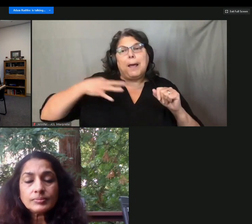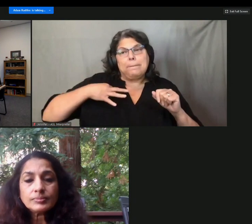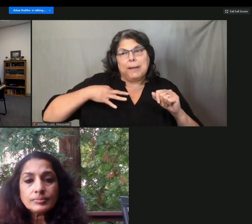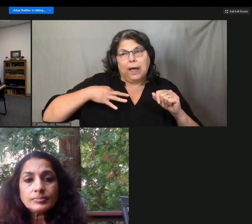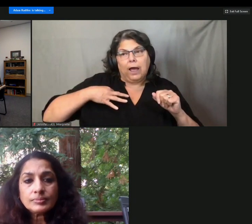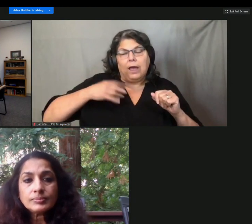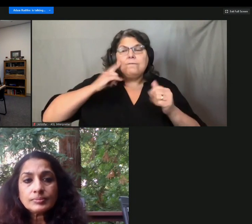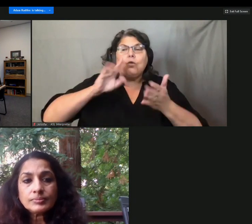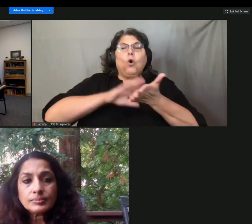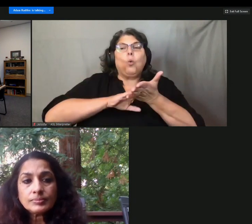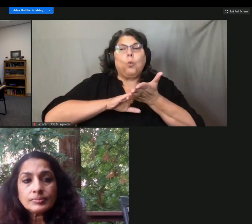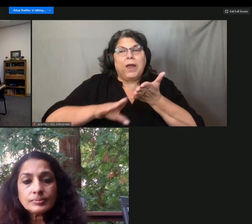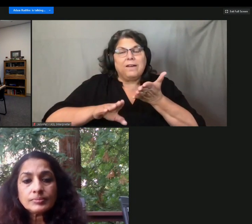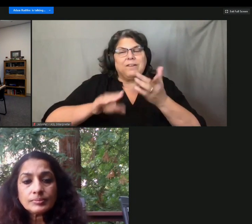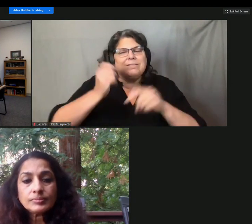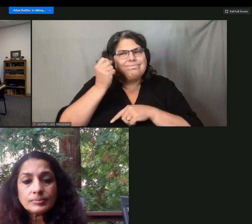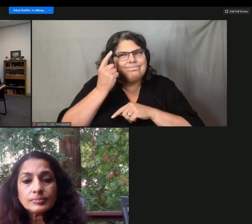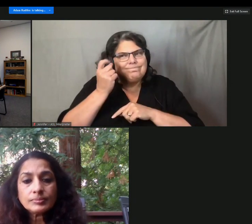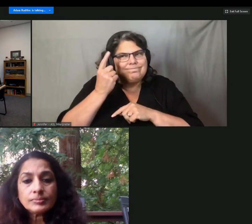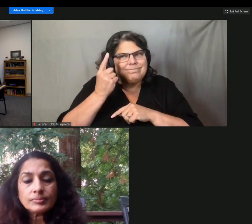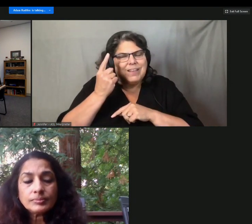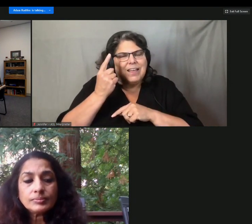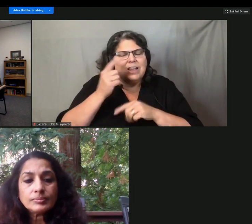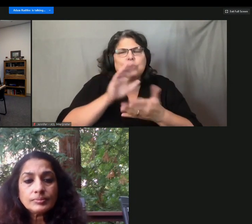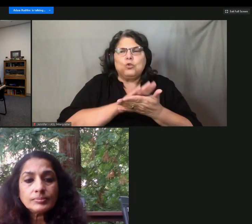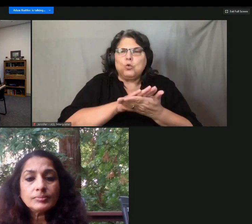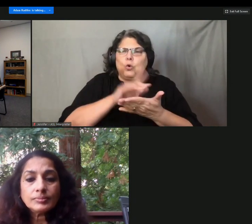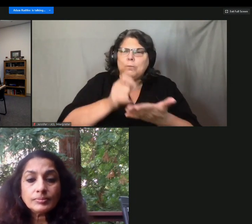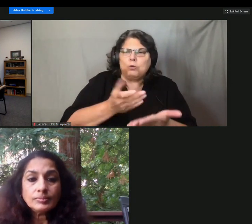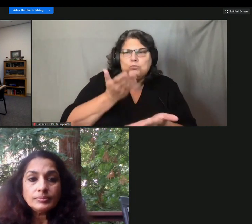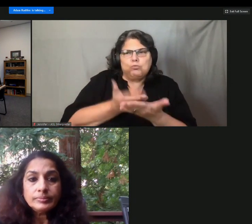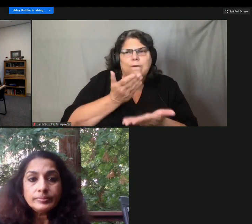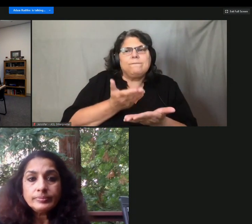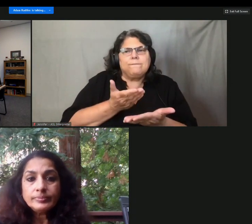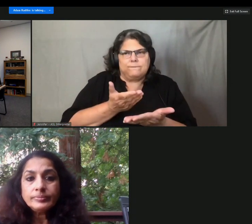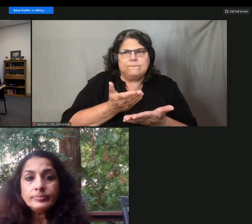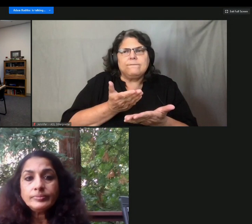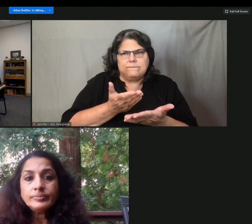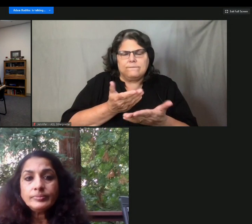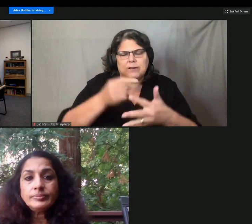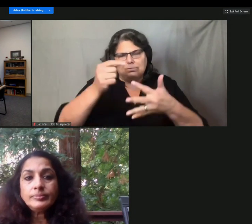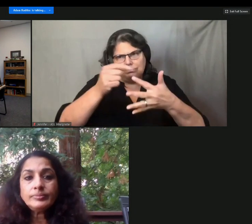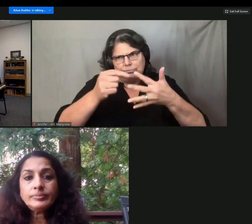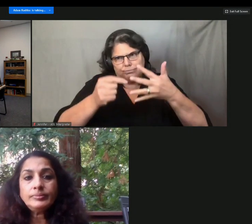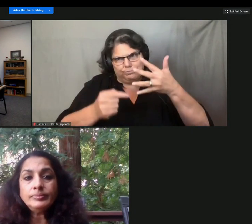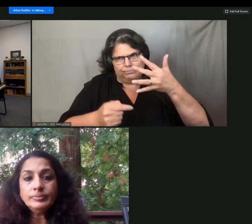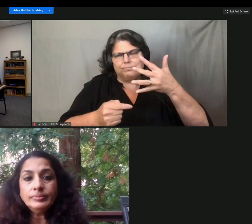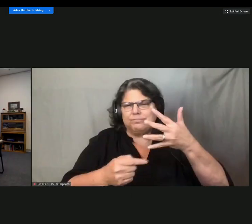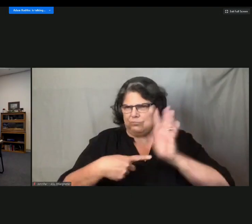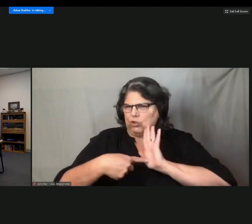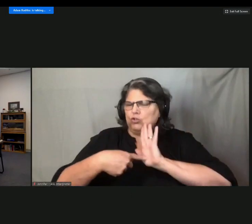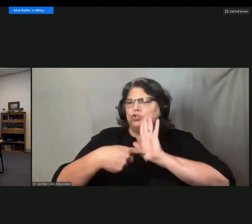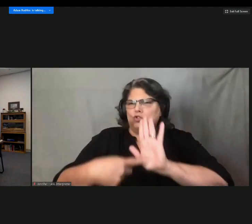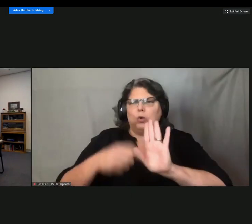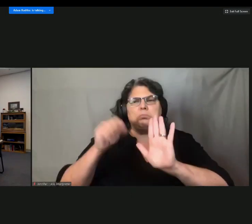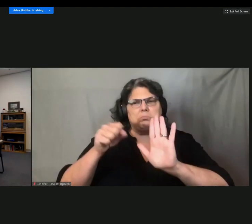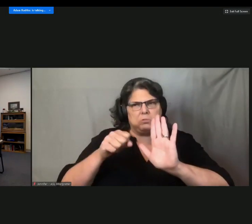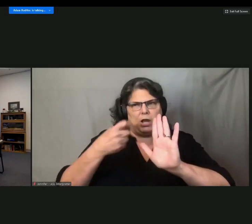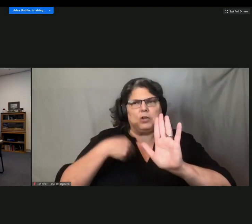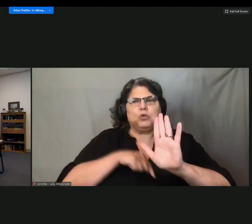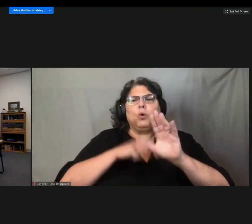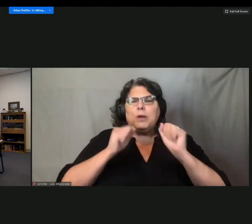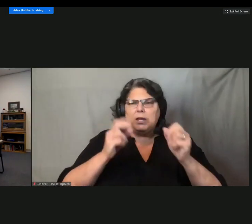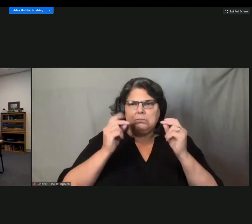waiver, but they must demonstrate a number of factors that can show that they can